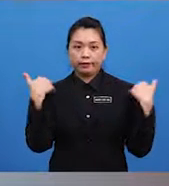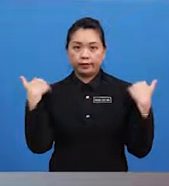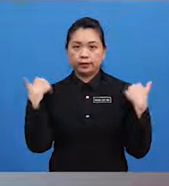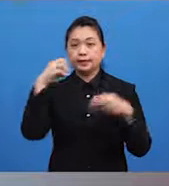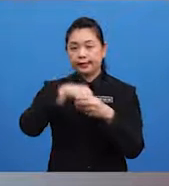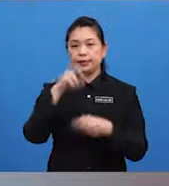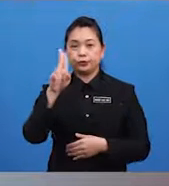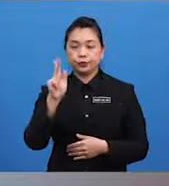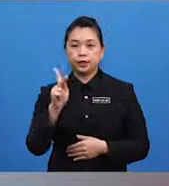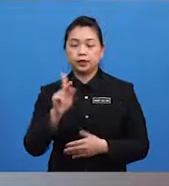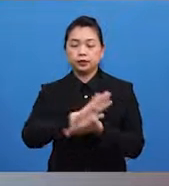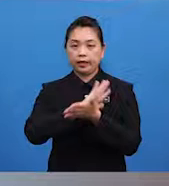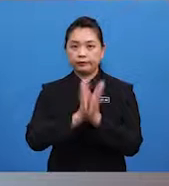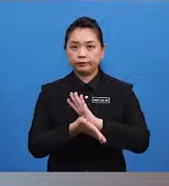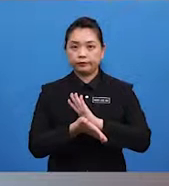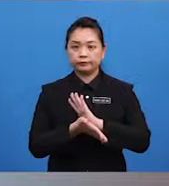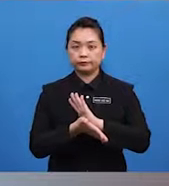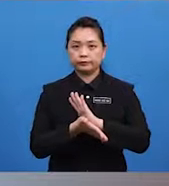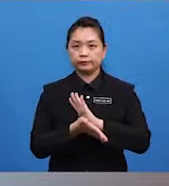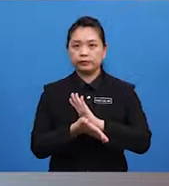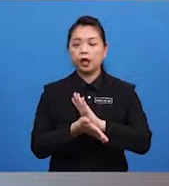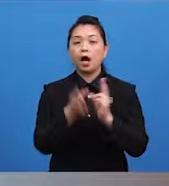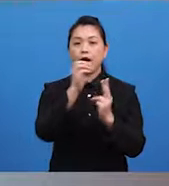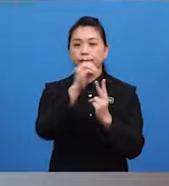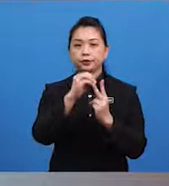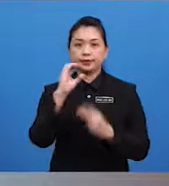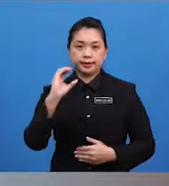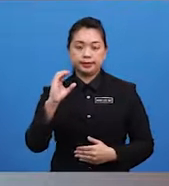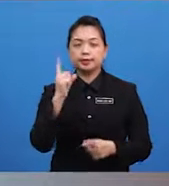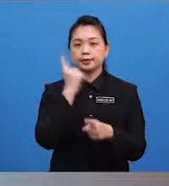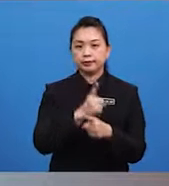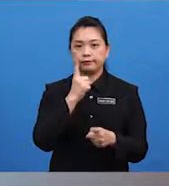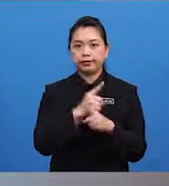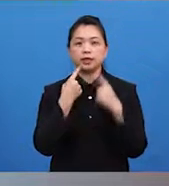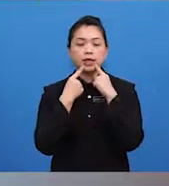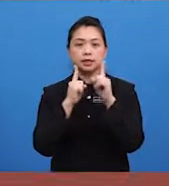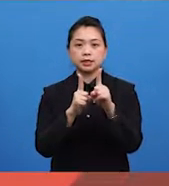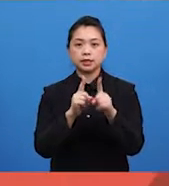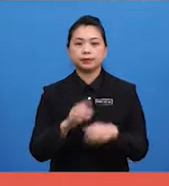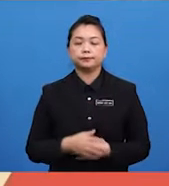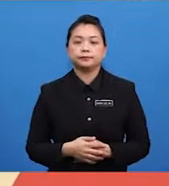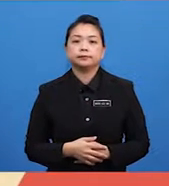UK. Therefore, option C is the correct answer.